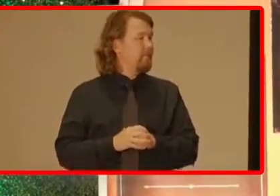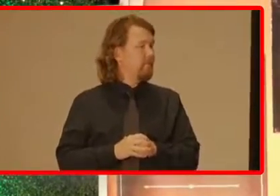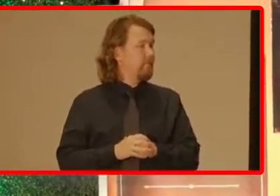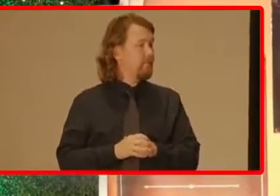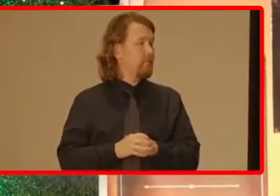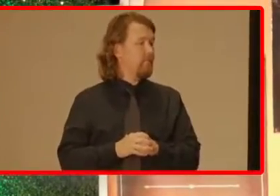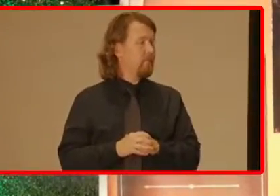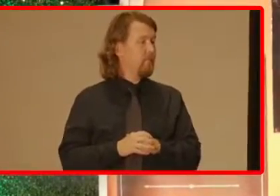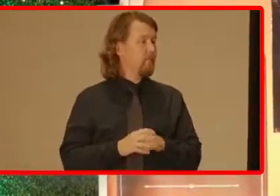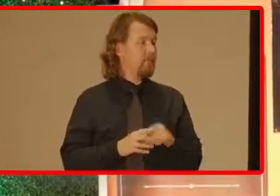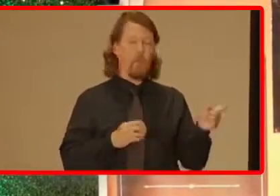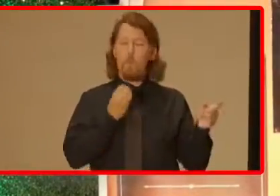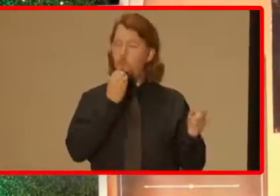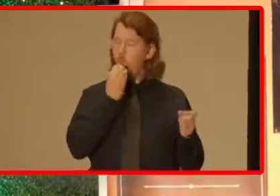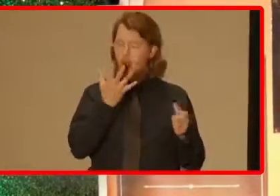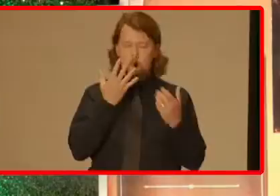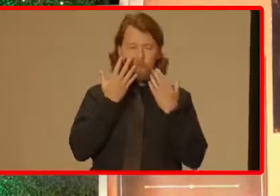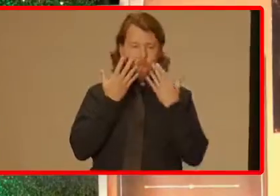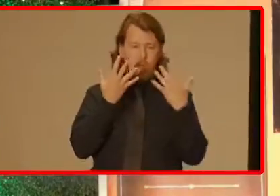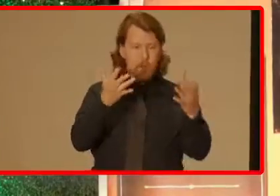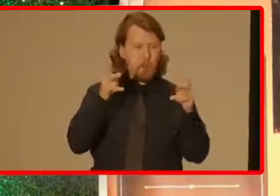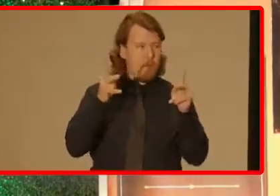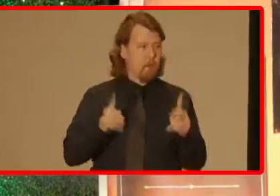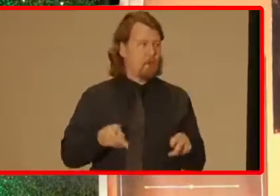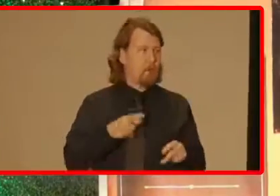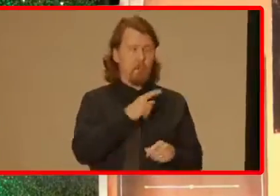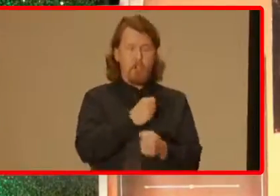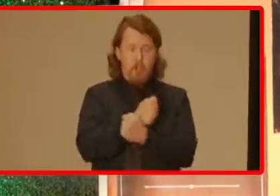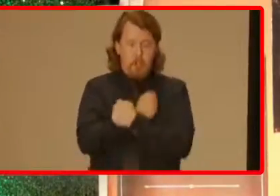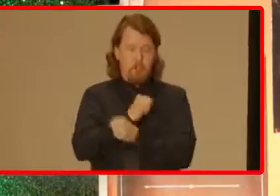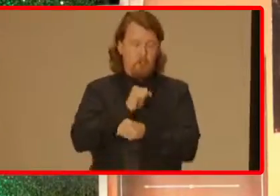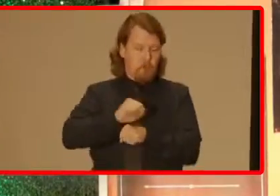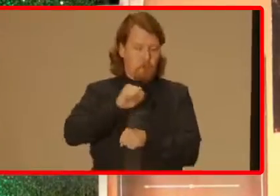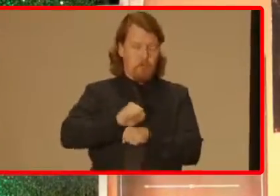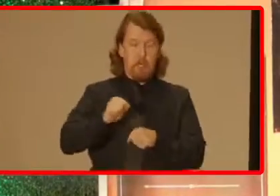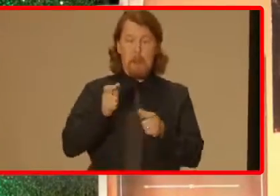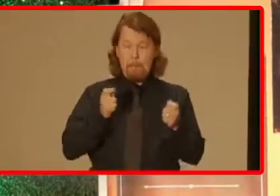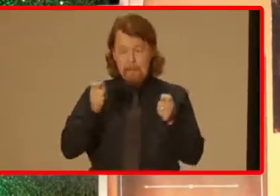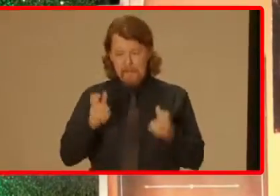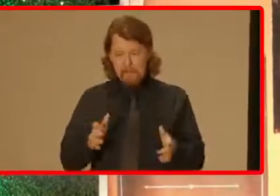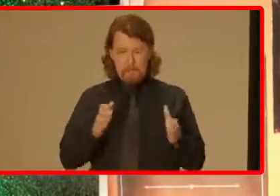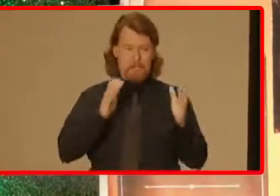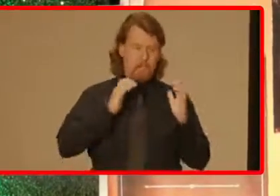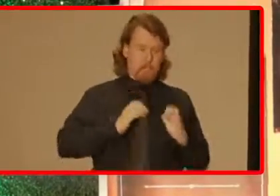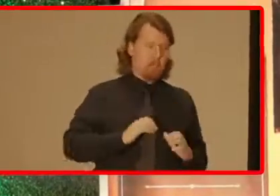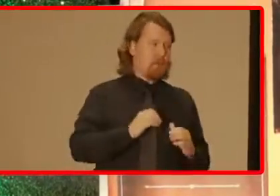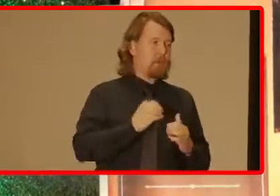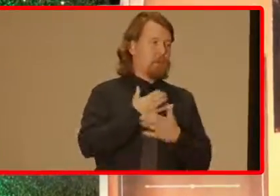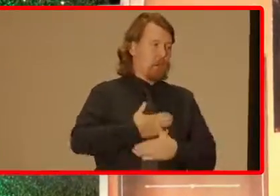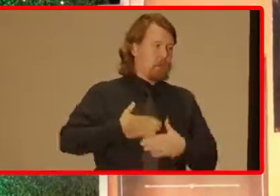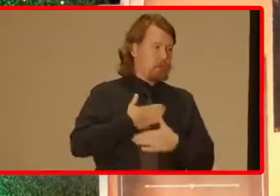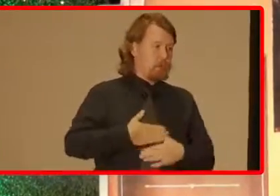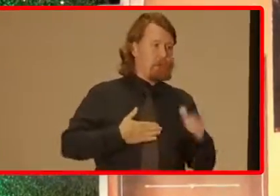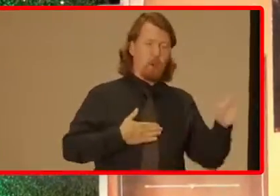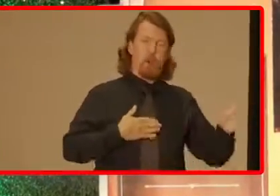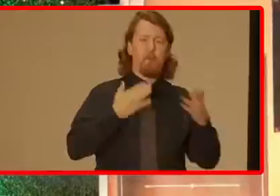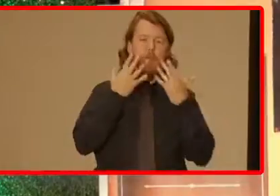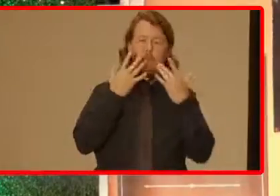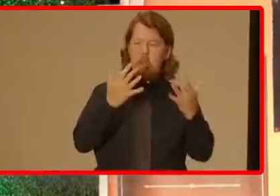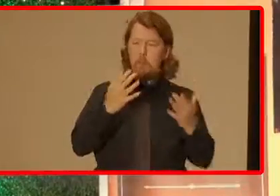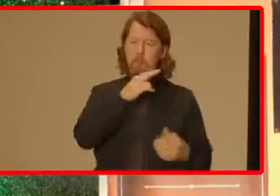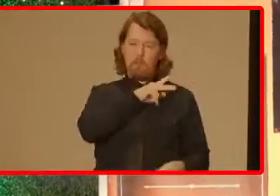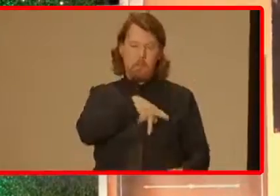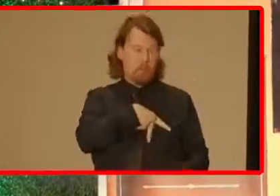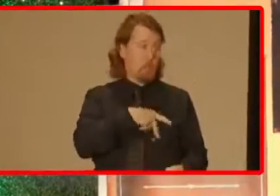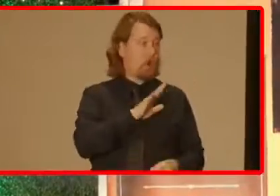She's a warm and friendly person. She loves to work. The management and customers enjoy Patty's pleasant personality. In her